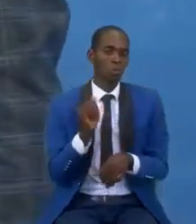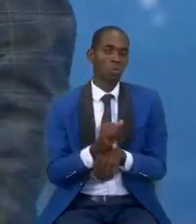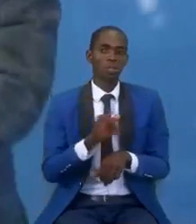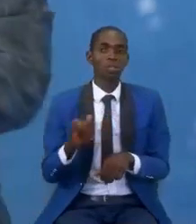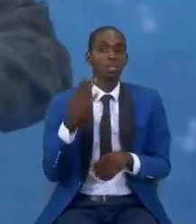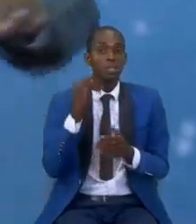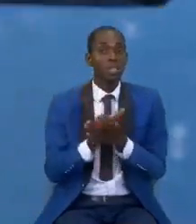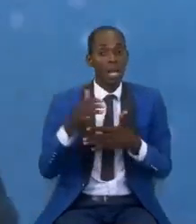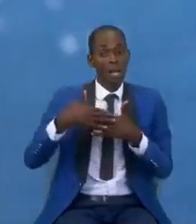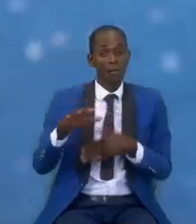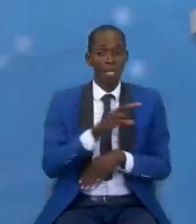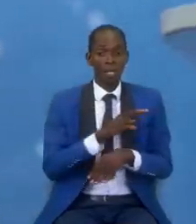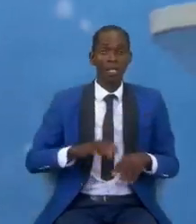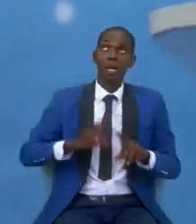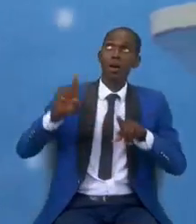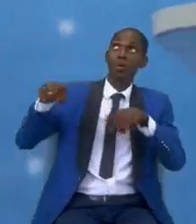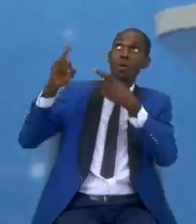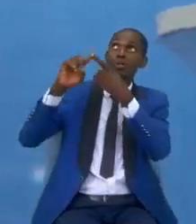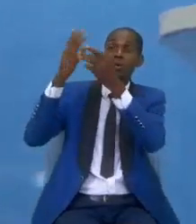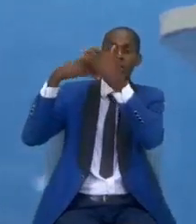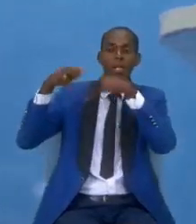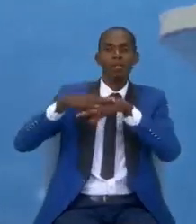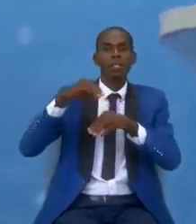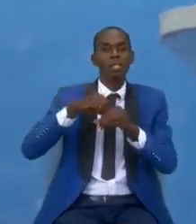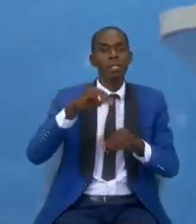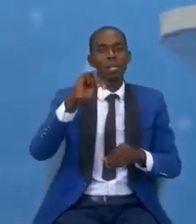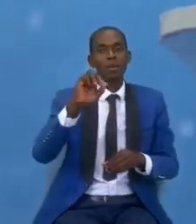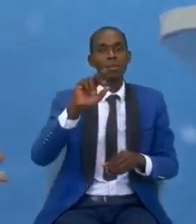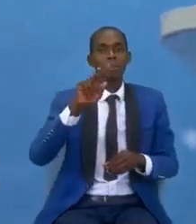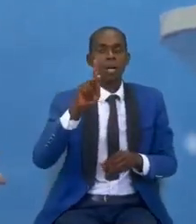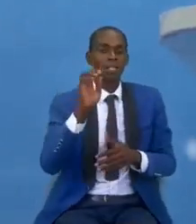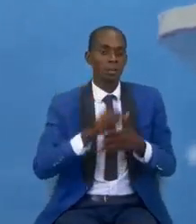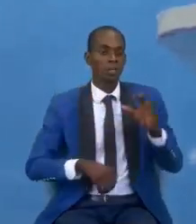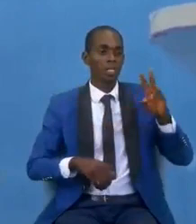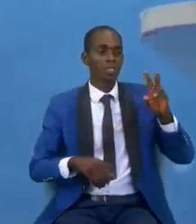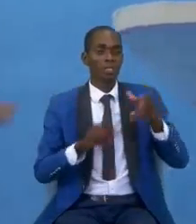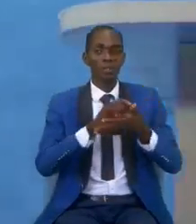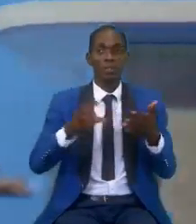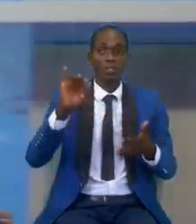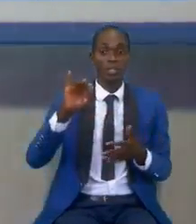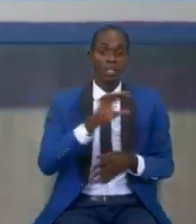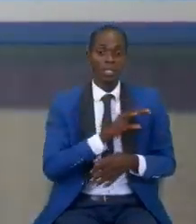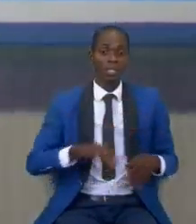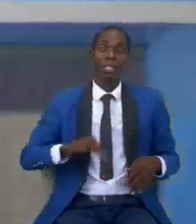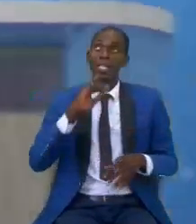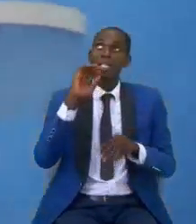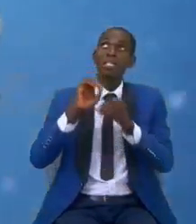verse 19, is in heaven now. And then it says in the next verse, and it said, they all went out and they